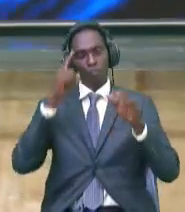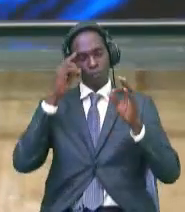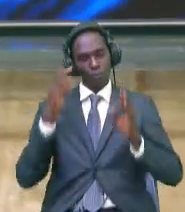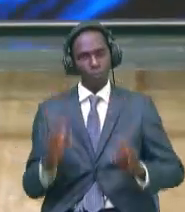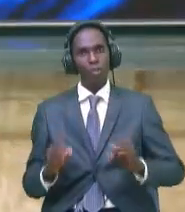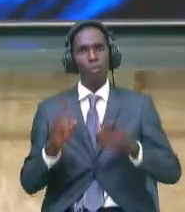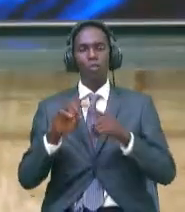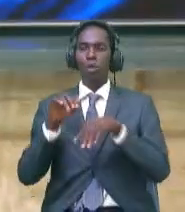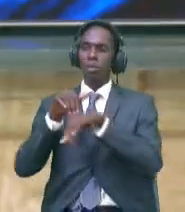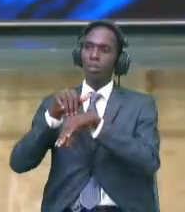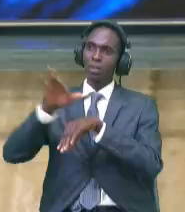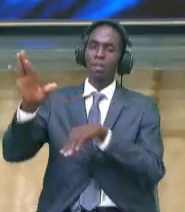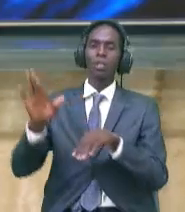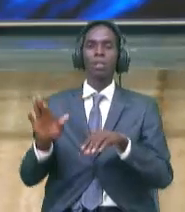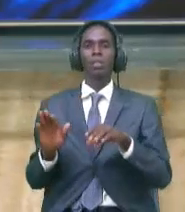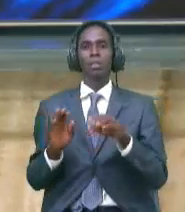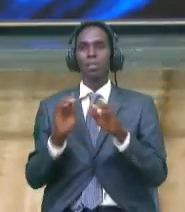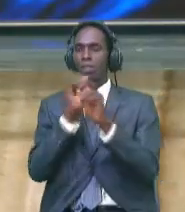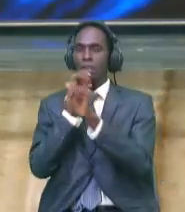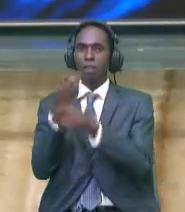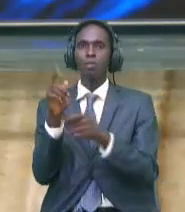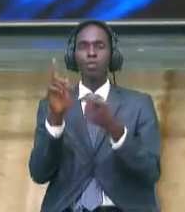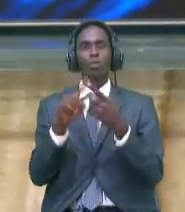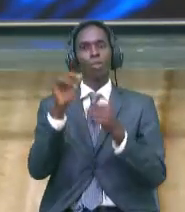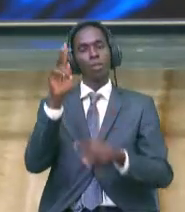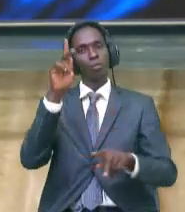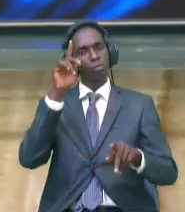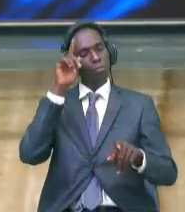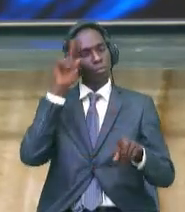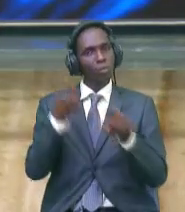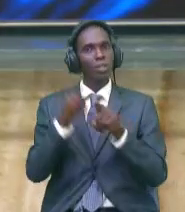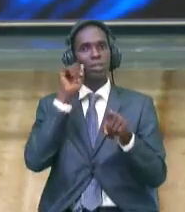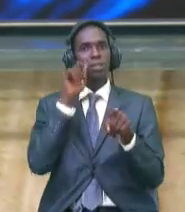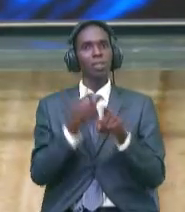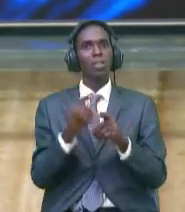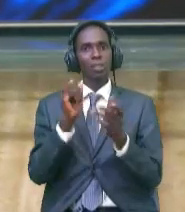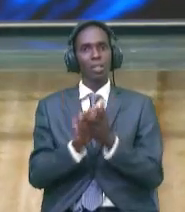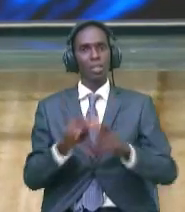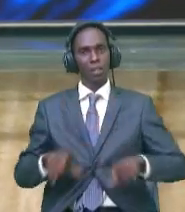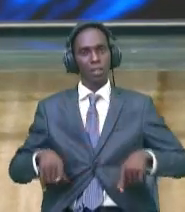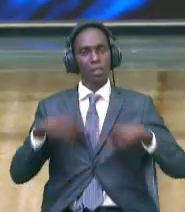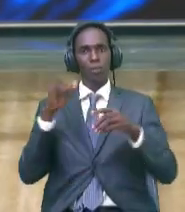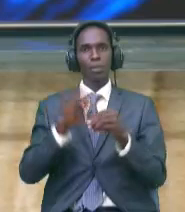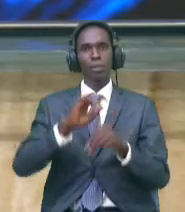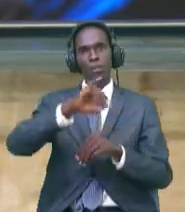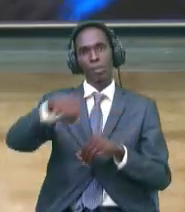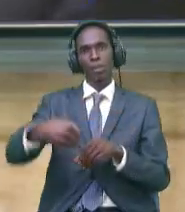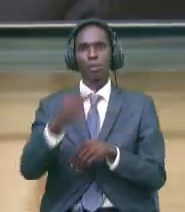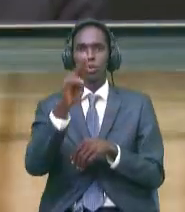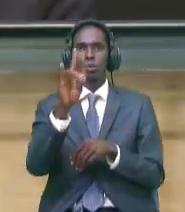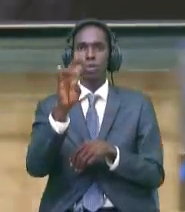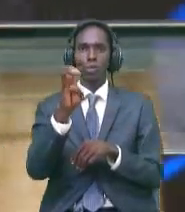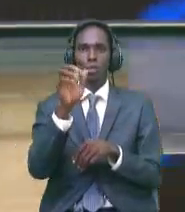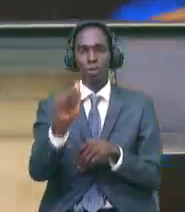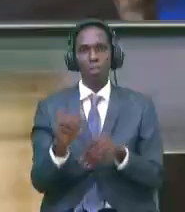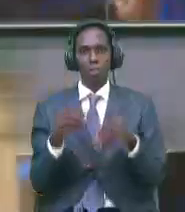send relief unto the brethren which dwelt in Judea. And then in verse 30,